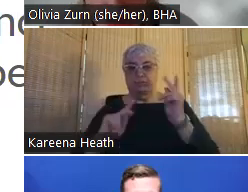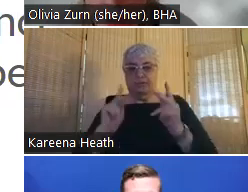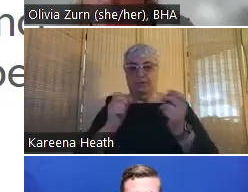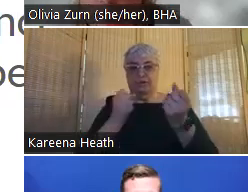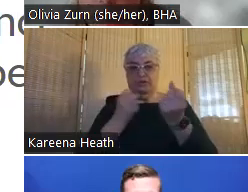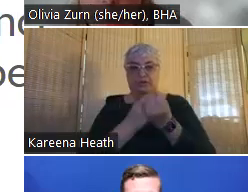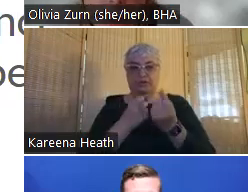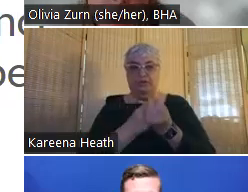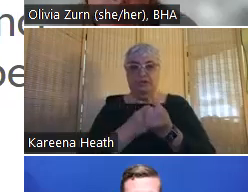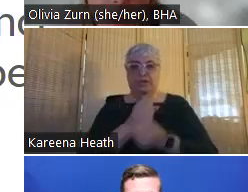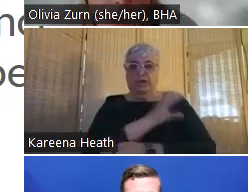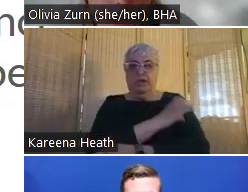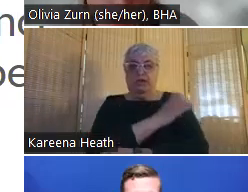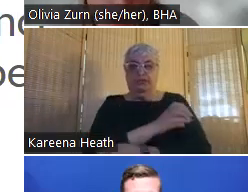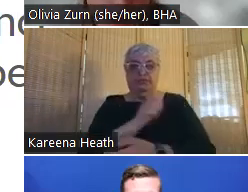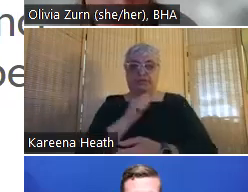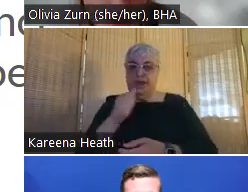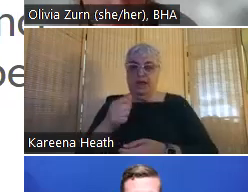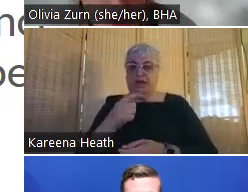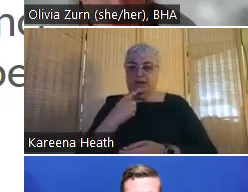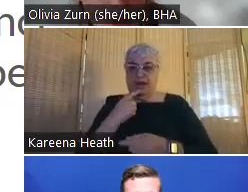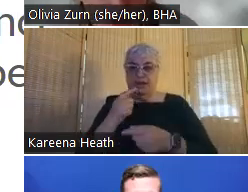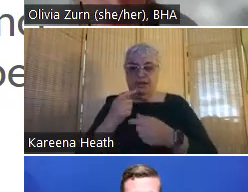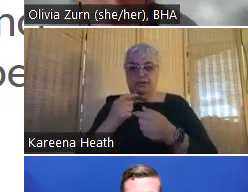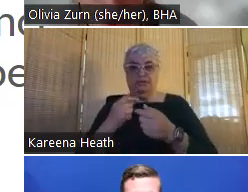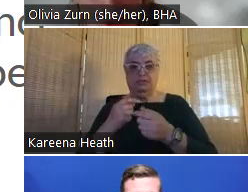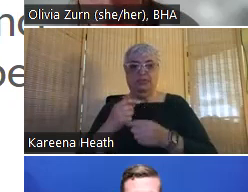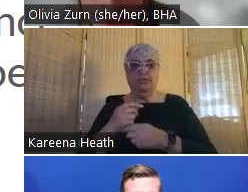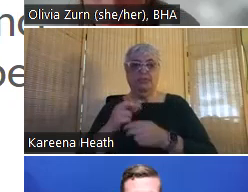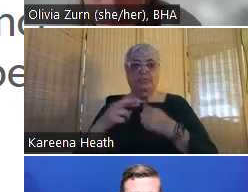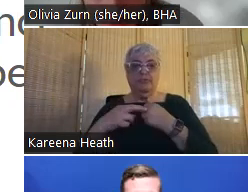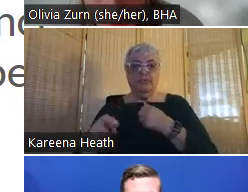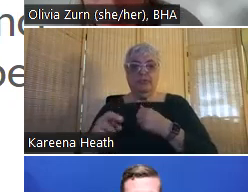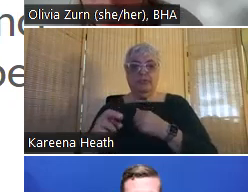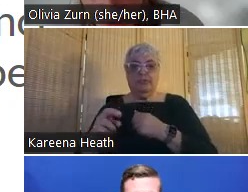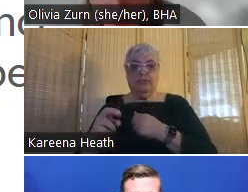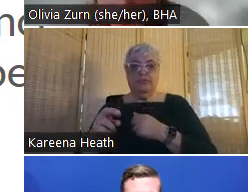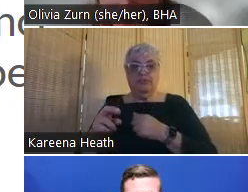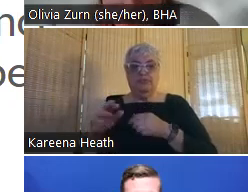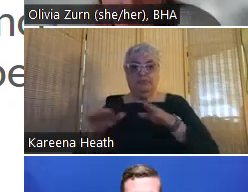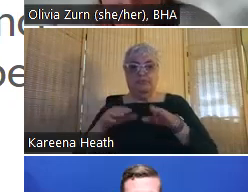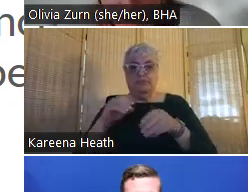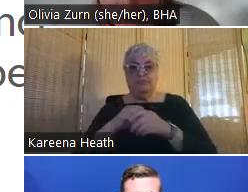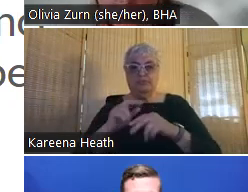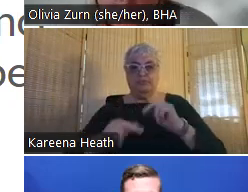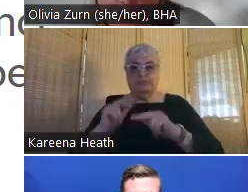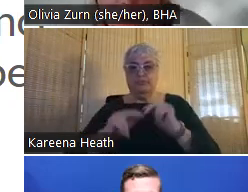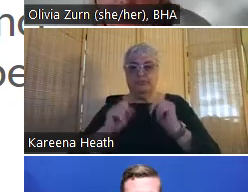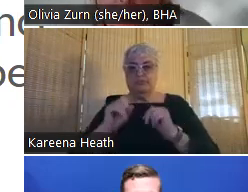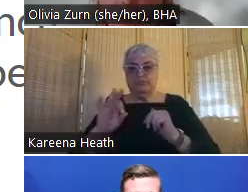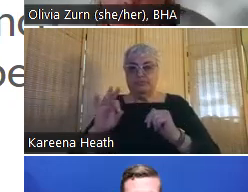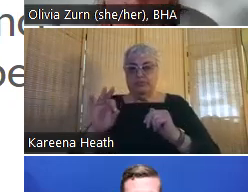unless clinically contraindicated. Our referrals, which walk-in facility staff are